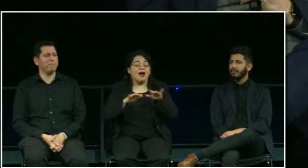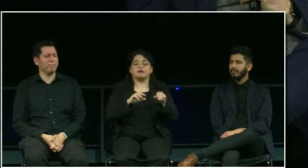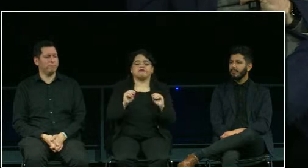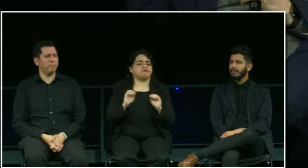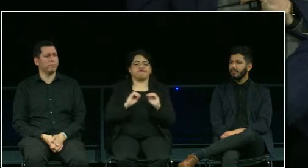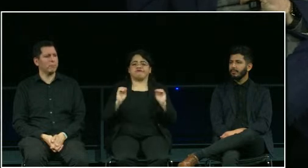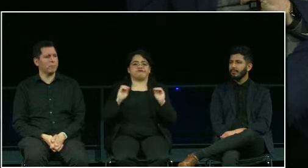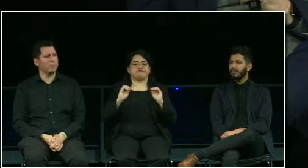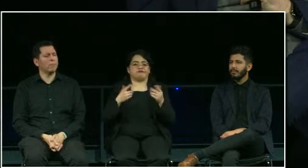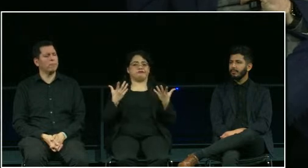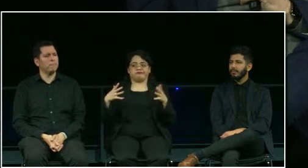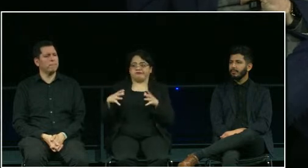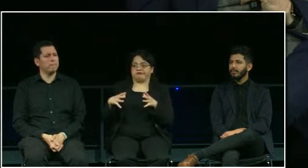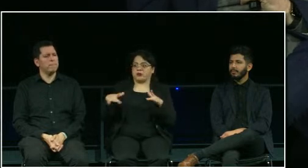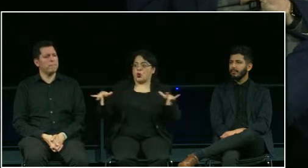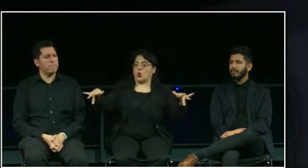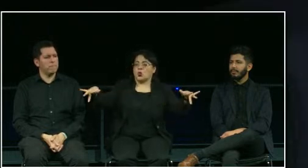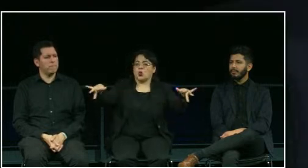about